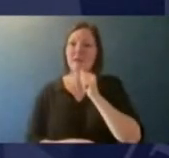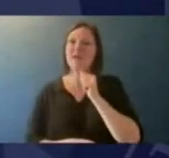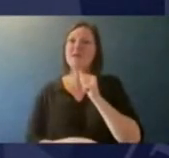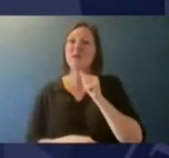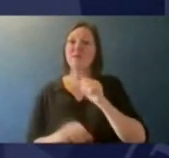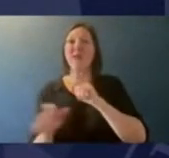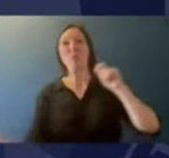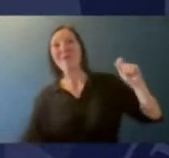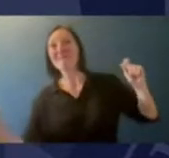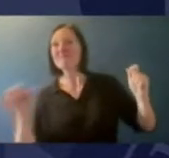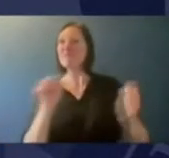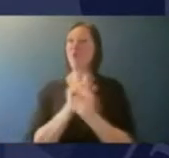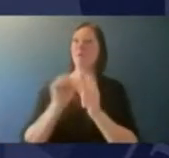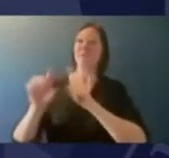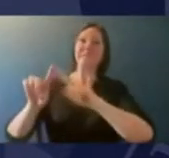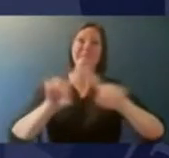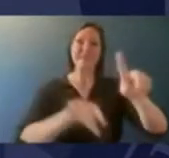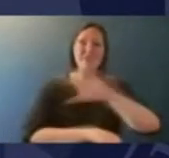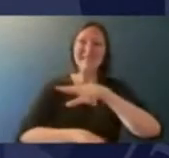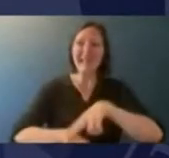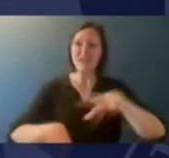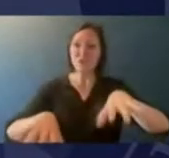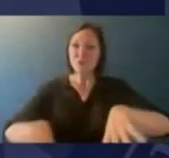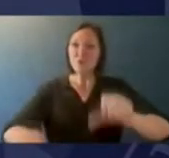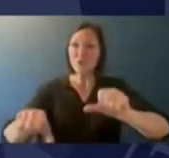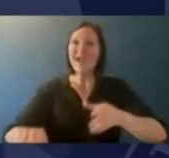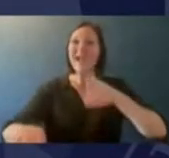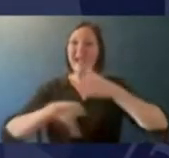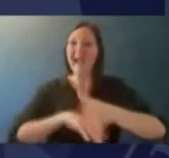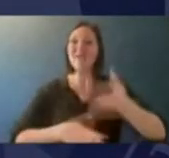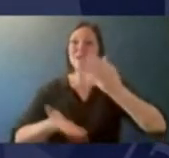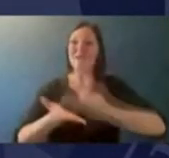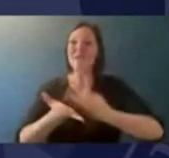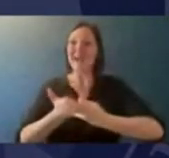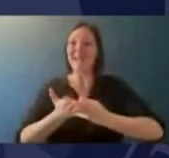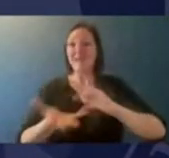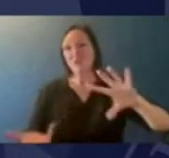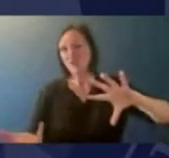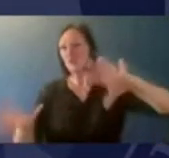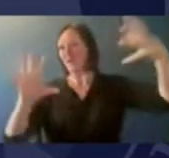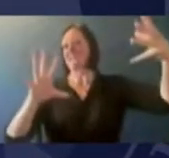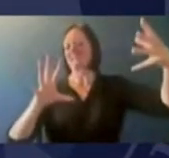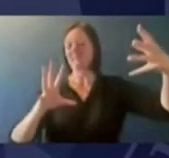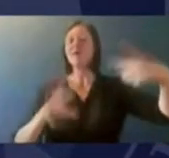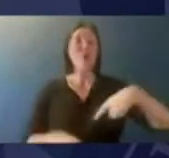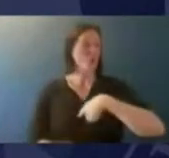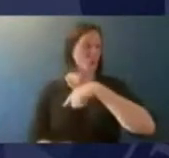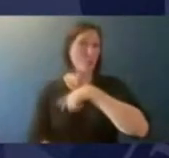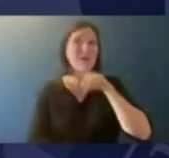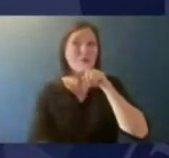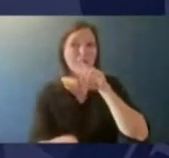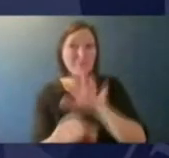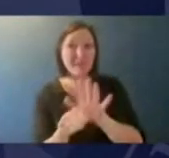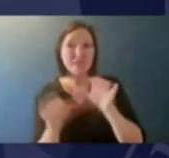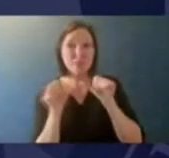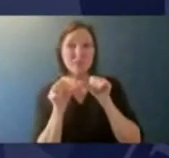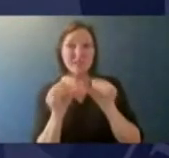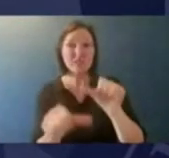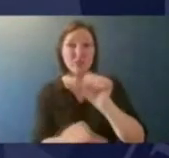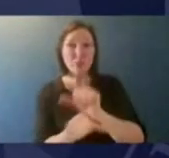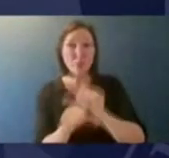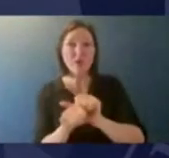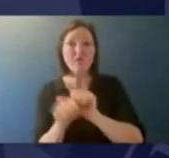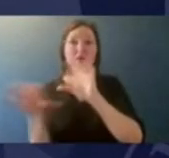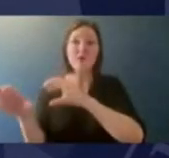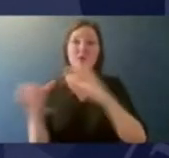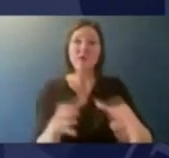reforms that nations took after the financial crisis. We're committed to continuing this work through bodies like